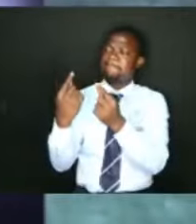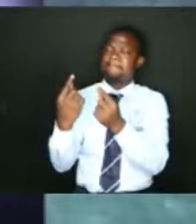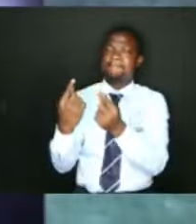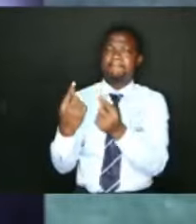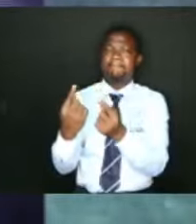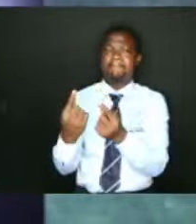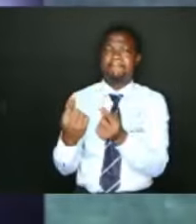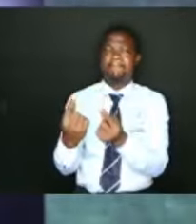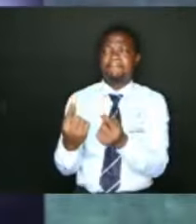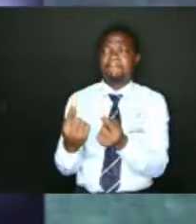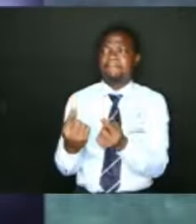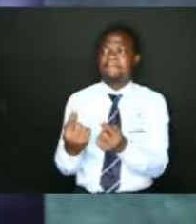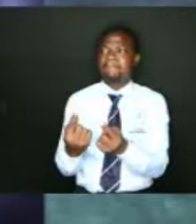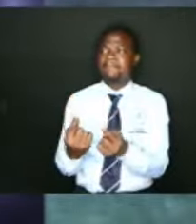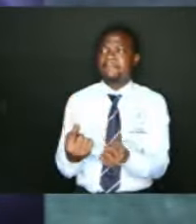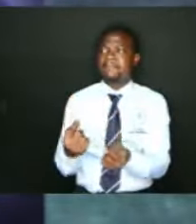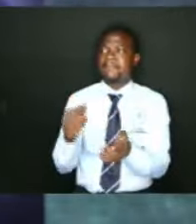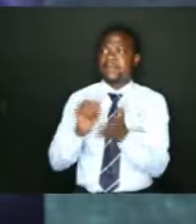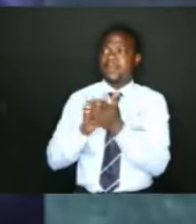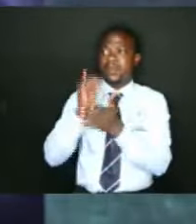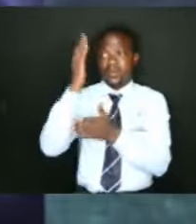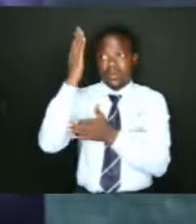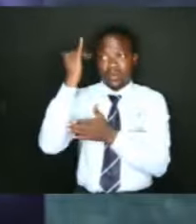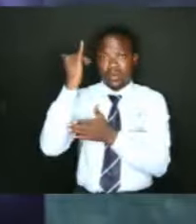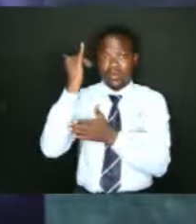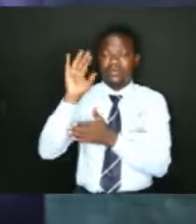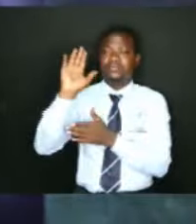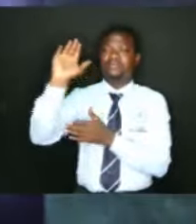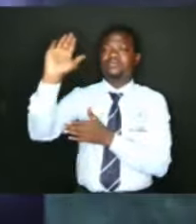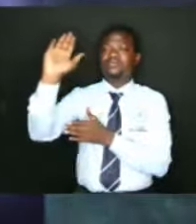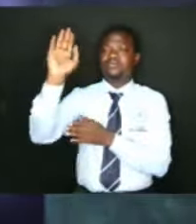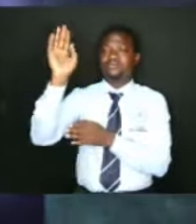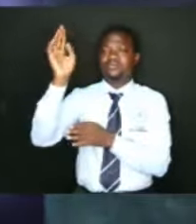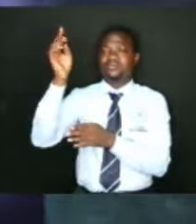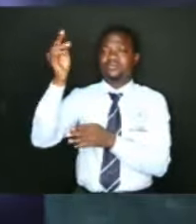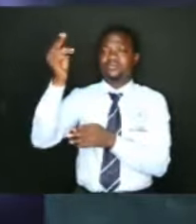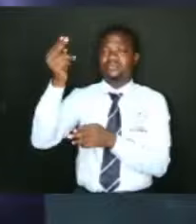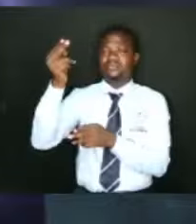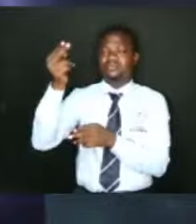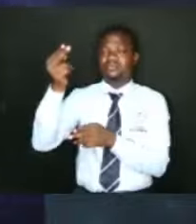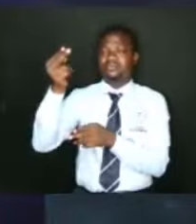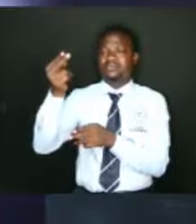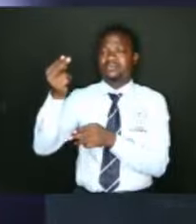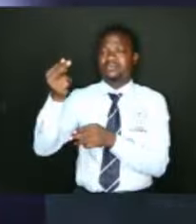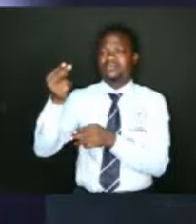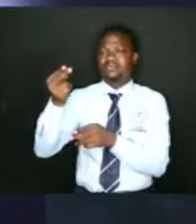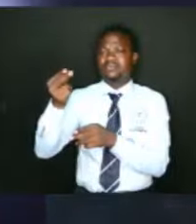Oh, that is why your name,